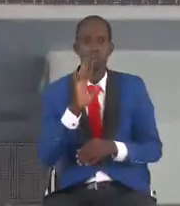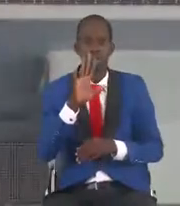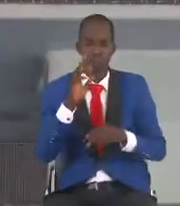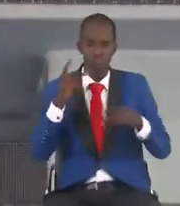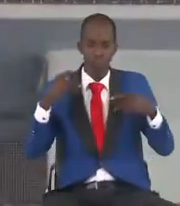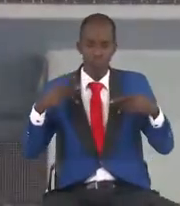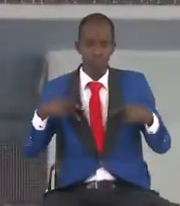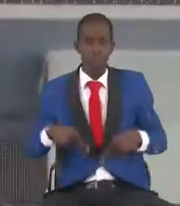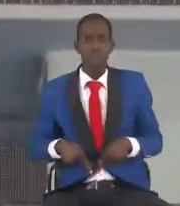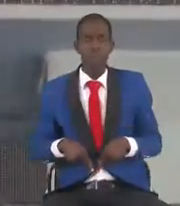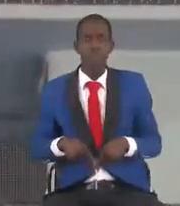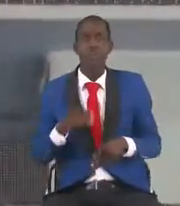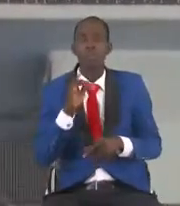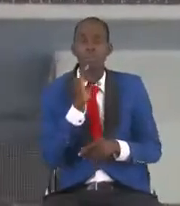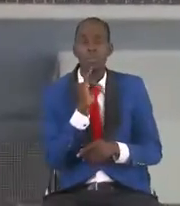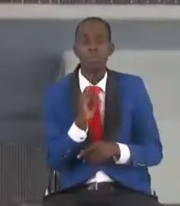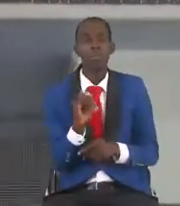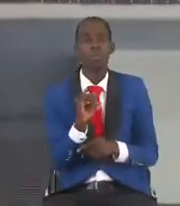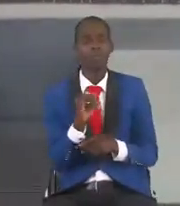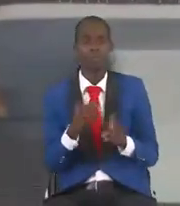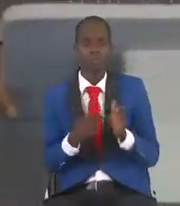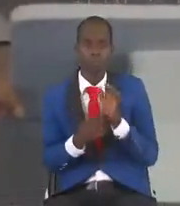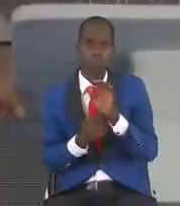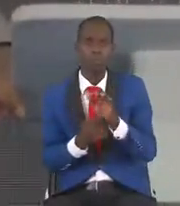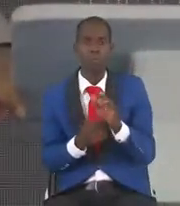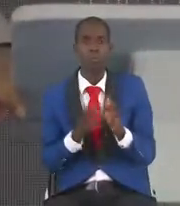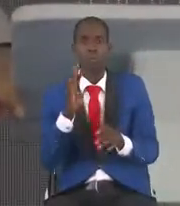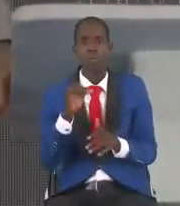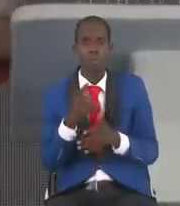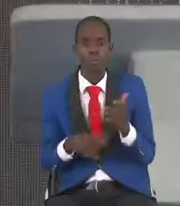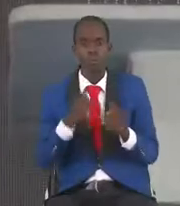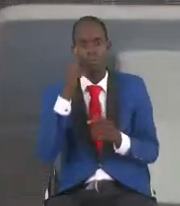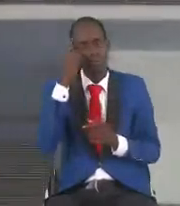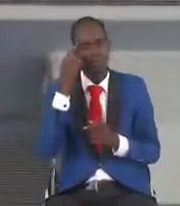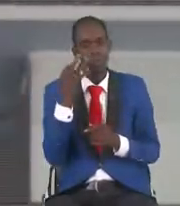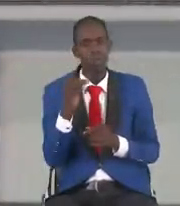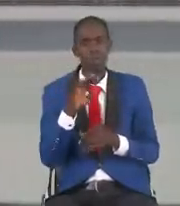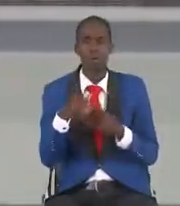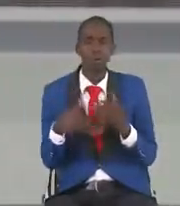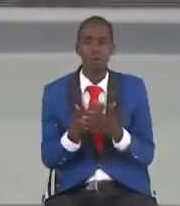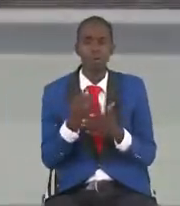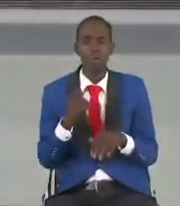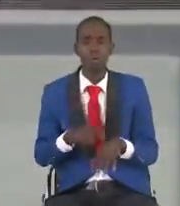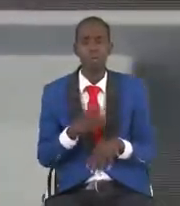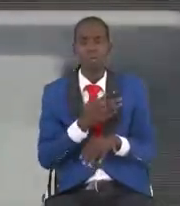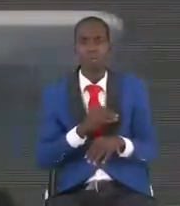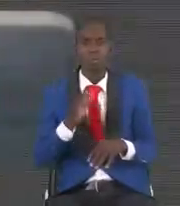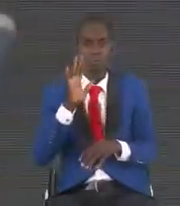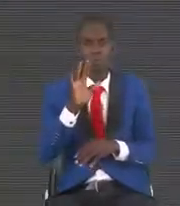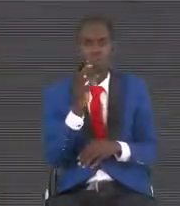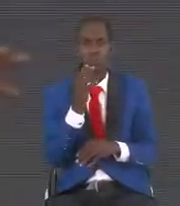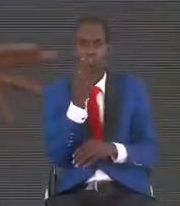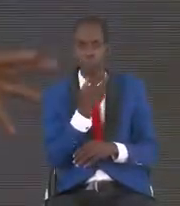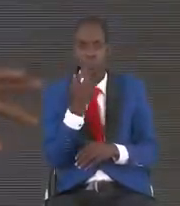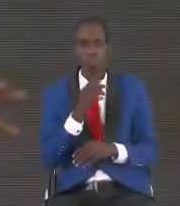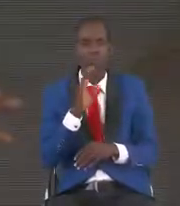is defined by what you think of every time. And your speech and your